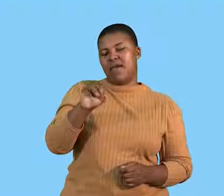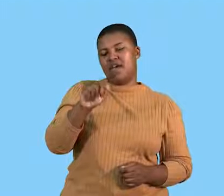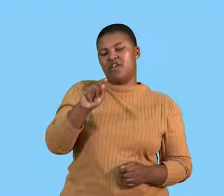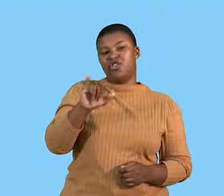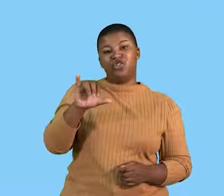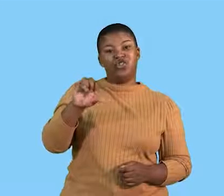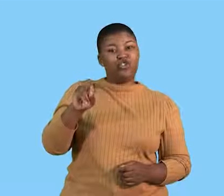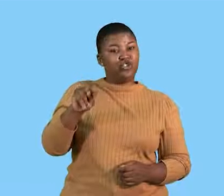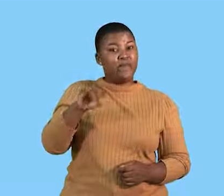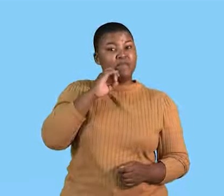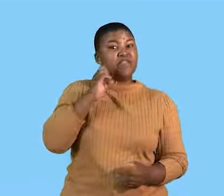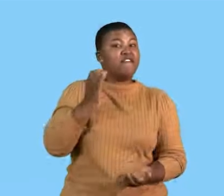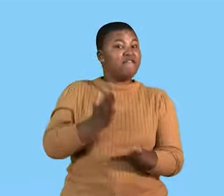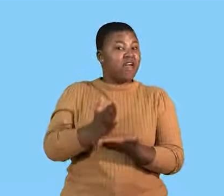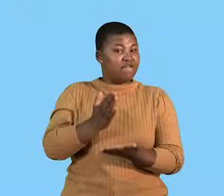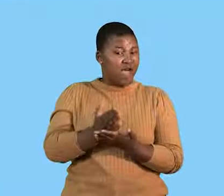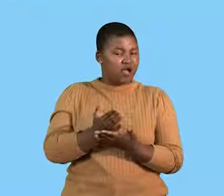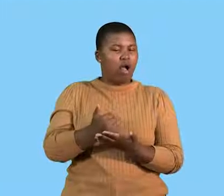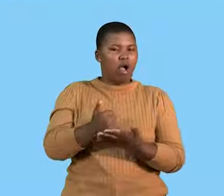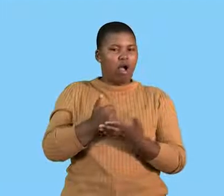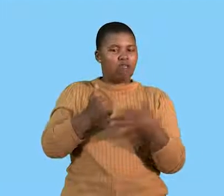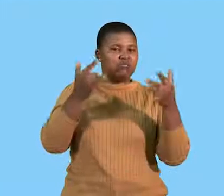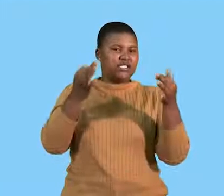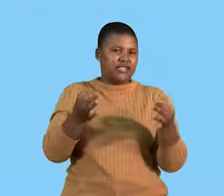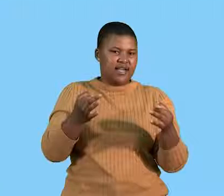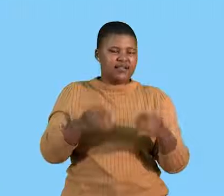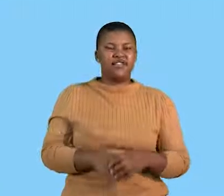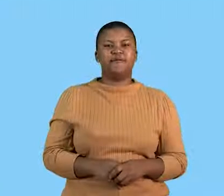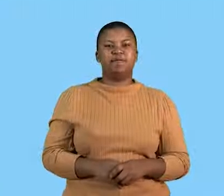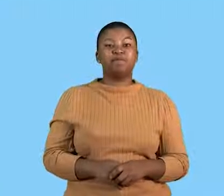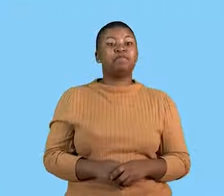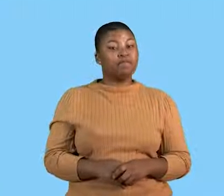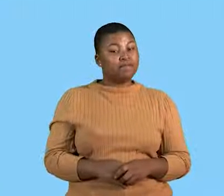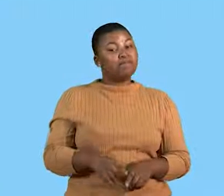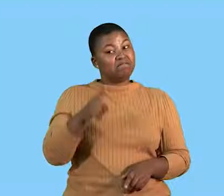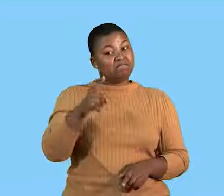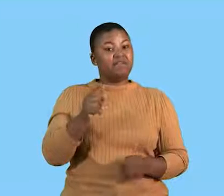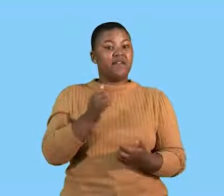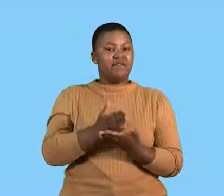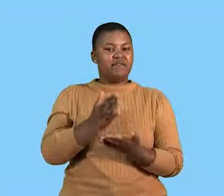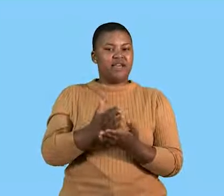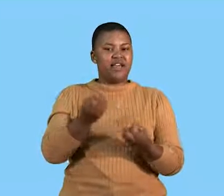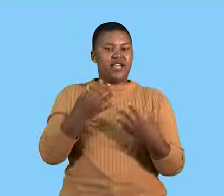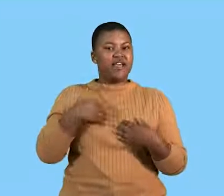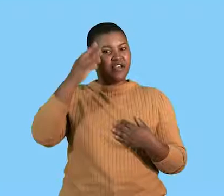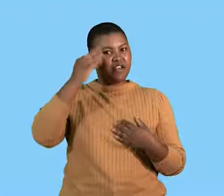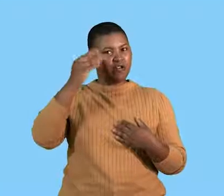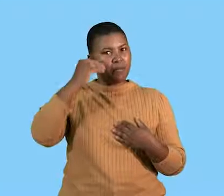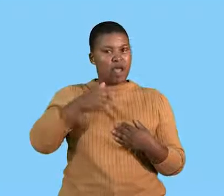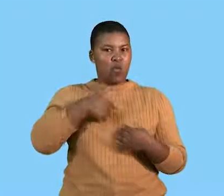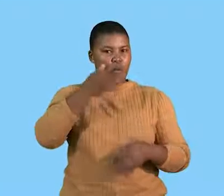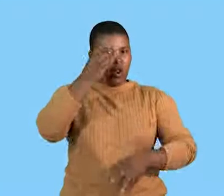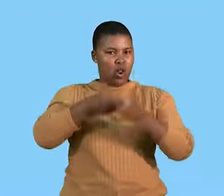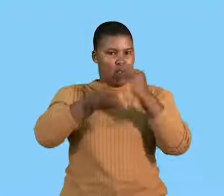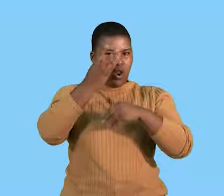information then is the facts that we use to make decision, and that is the facts that gives us